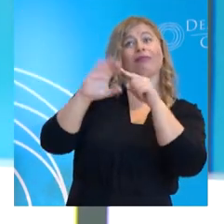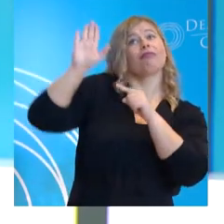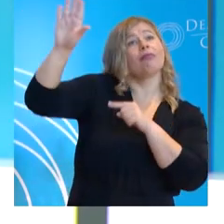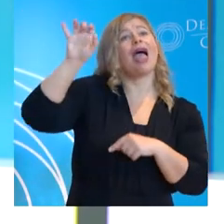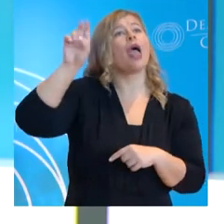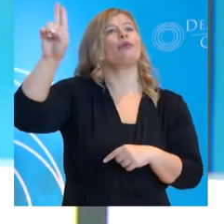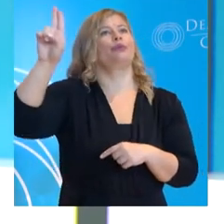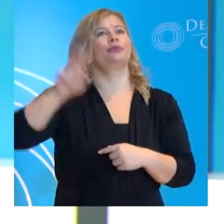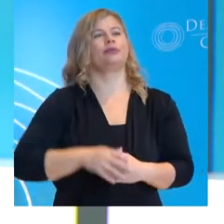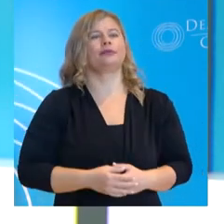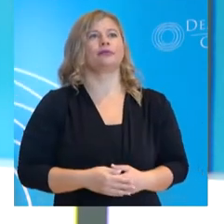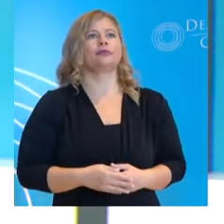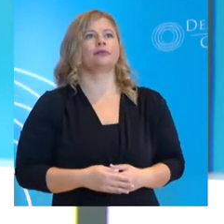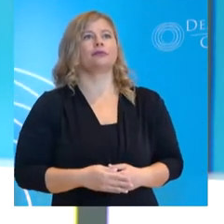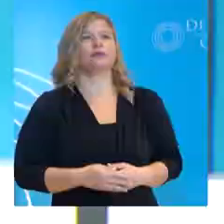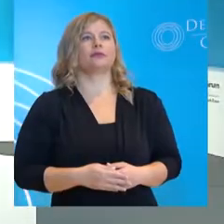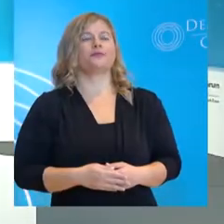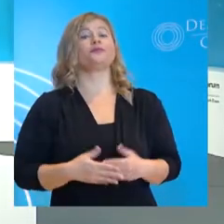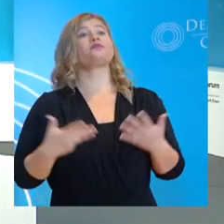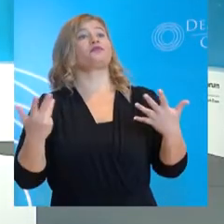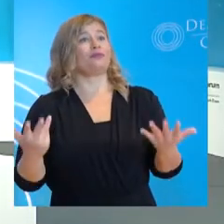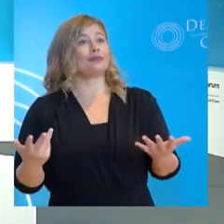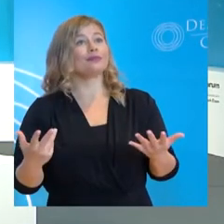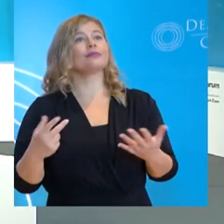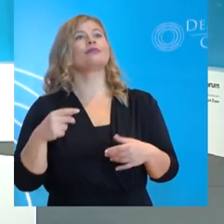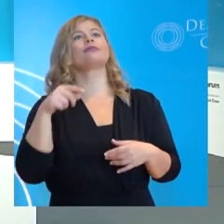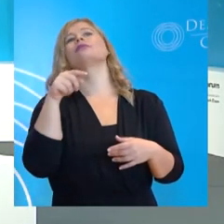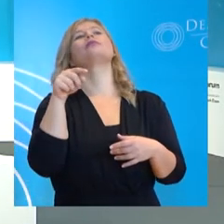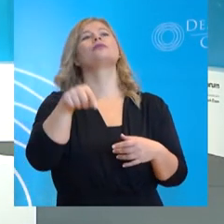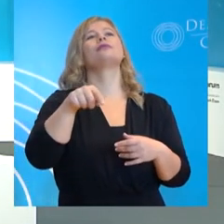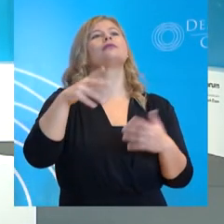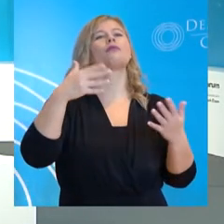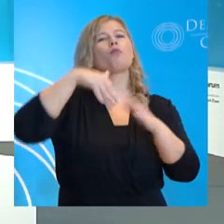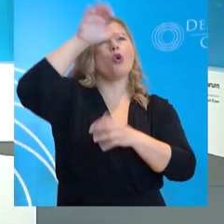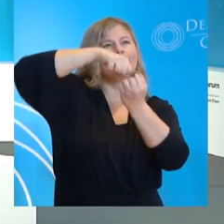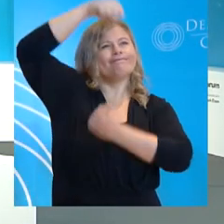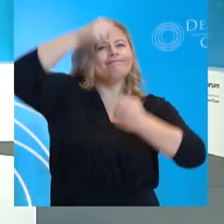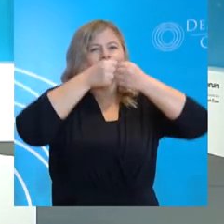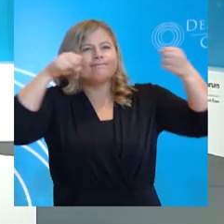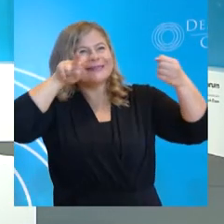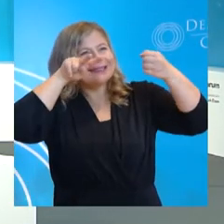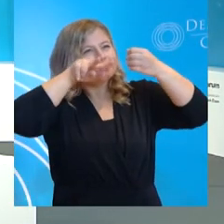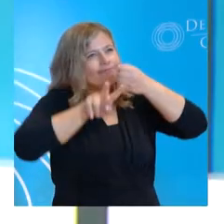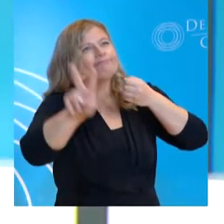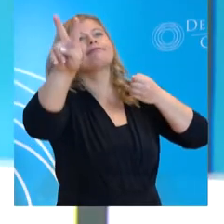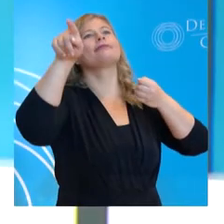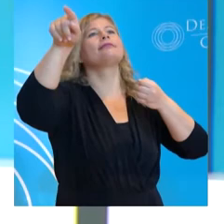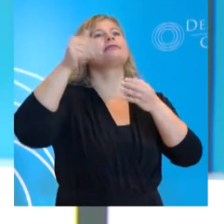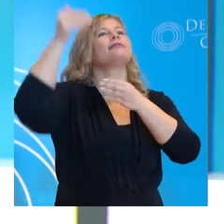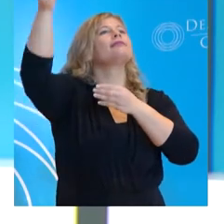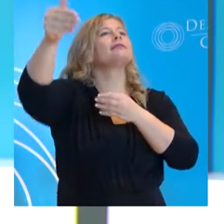over the long term, not over the short term. So I do think that there will be more flexibility when it comes to fiscal policy without